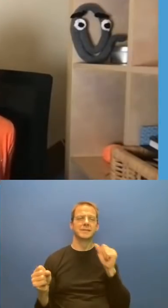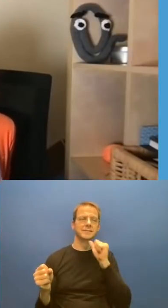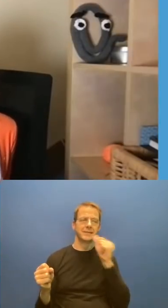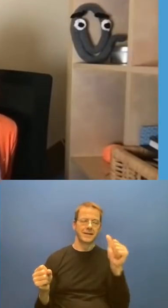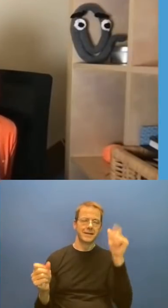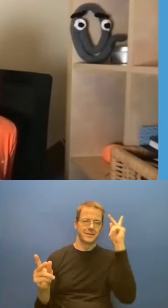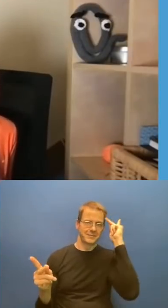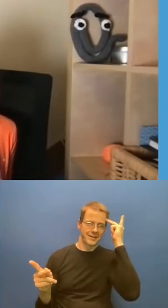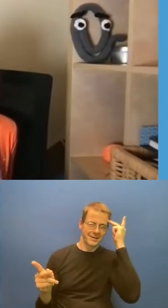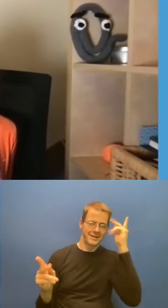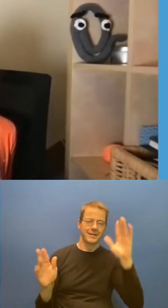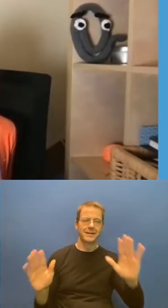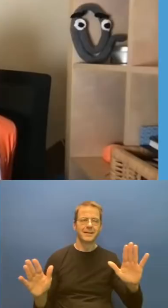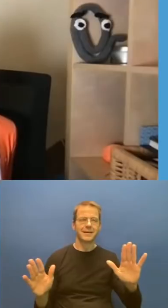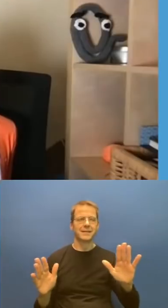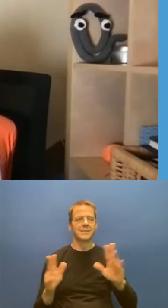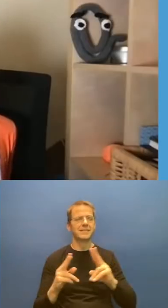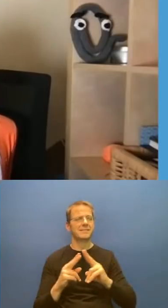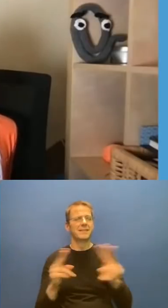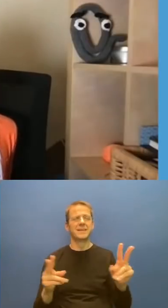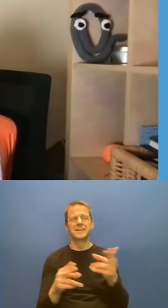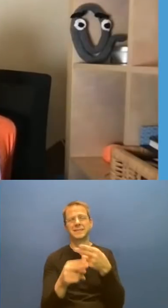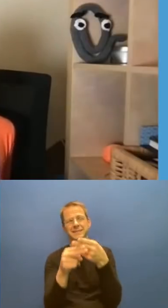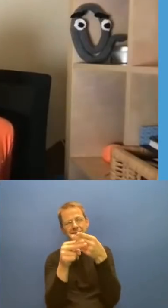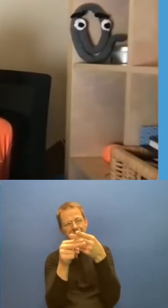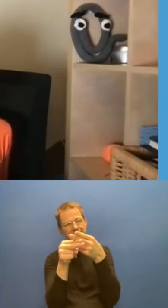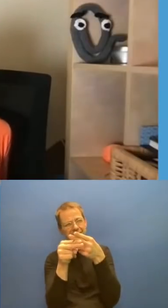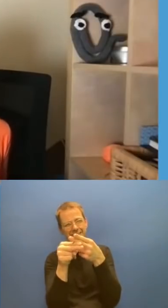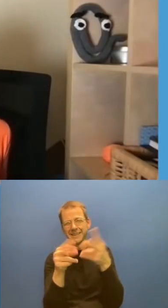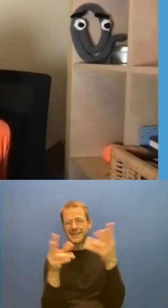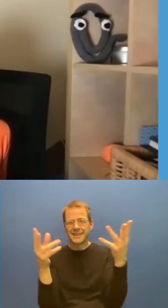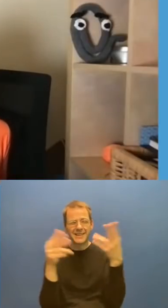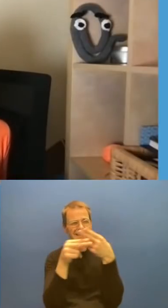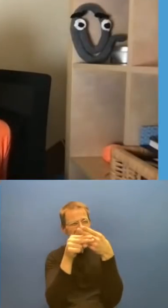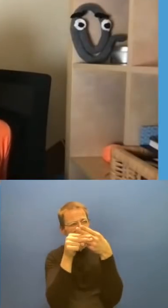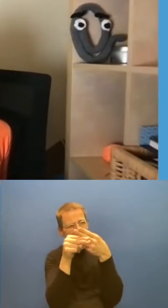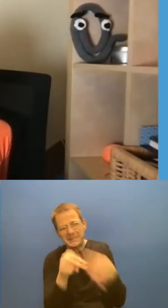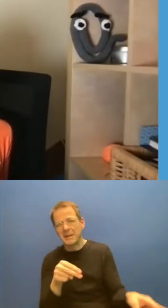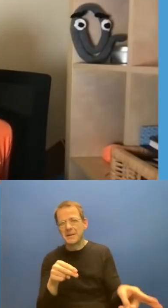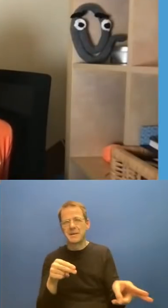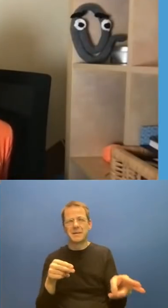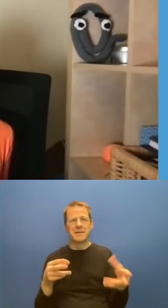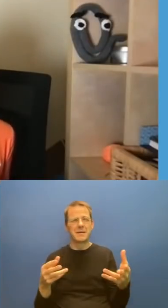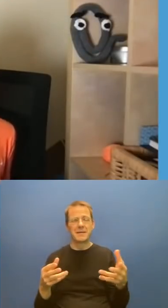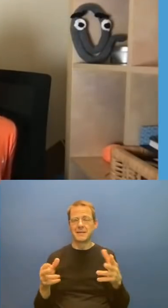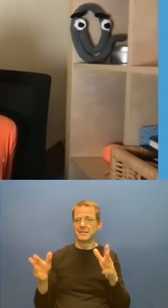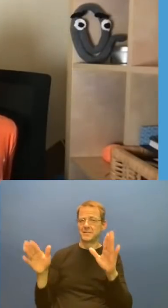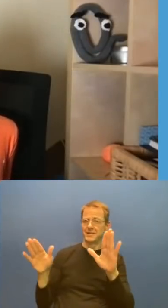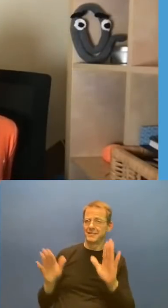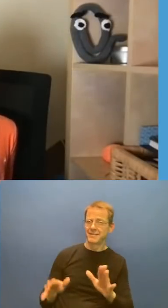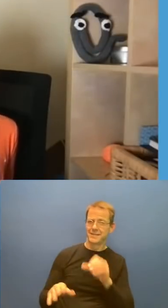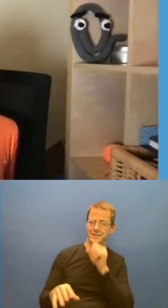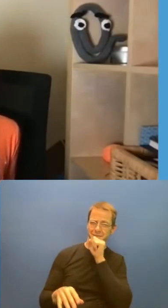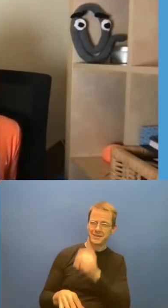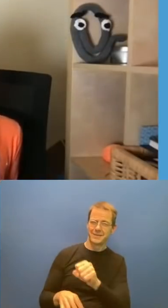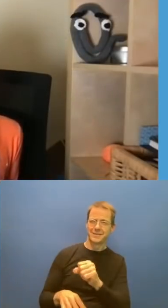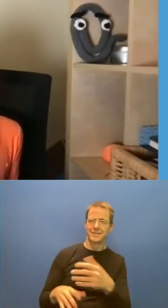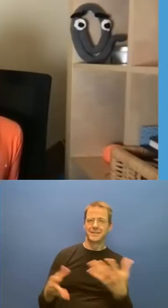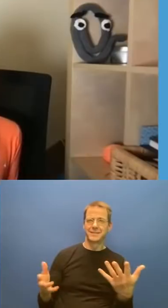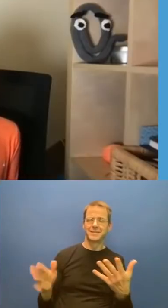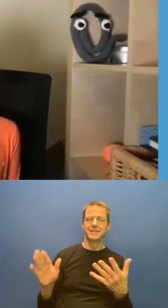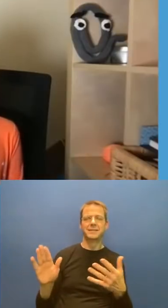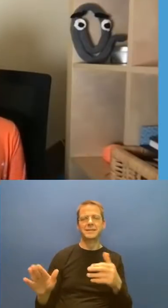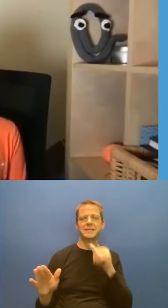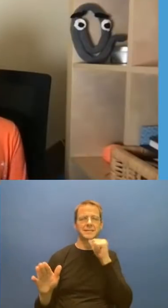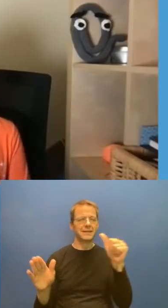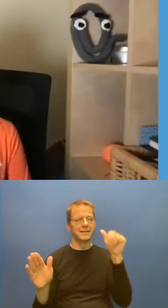Excellent. I love it. Don't worry about it. It is really short, over and done with before you know it. And how do you feel? Do